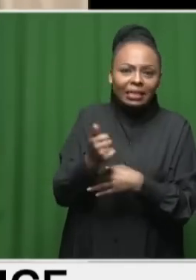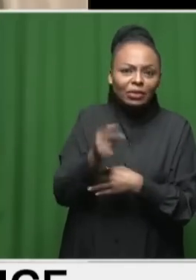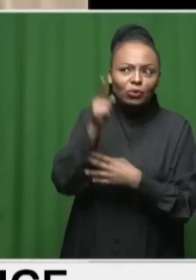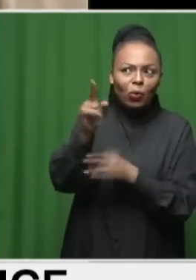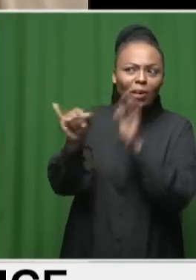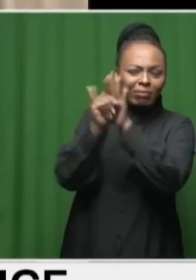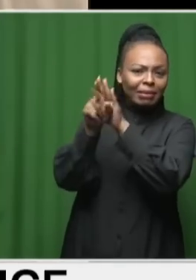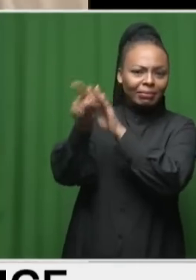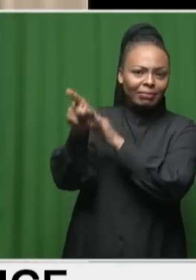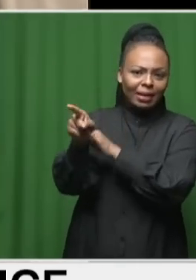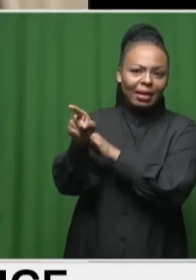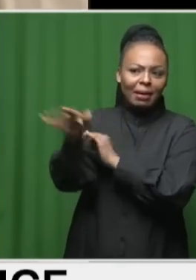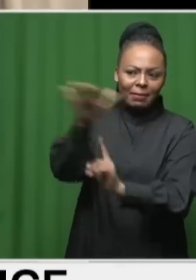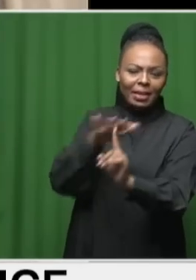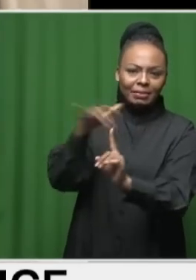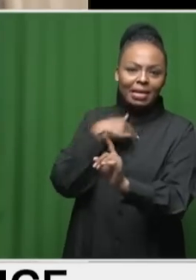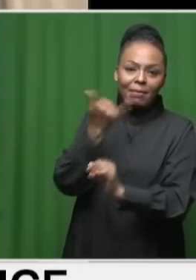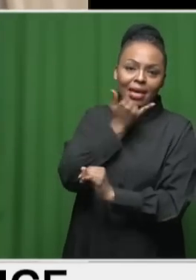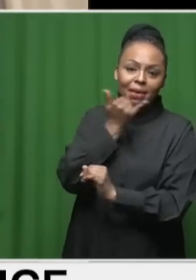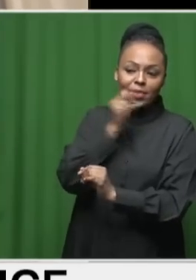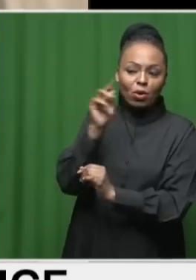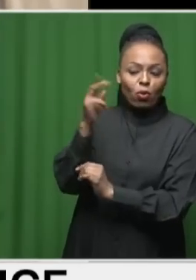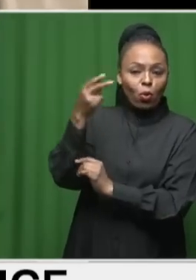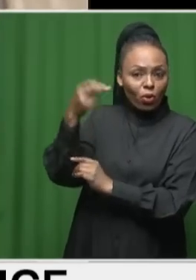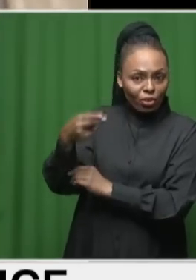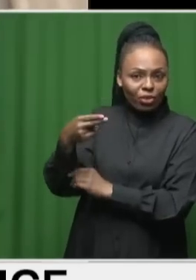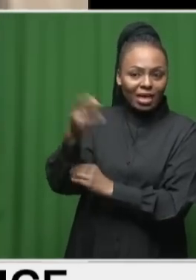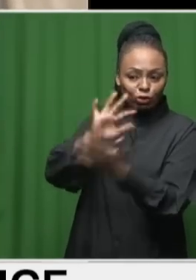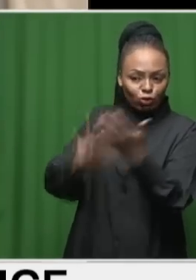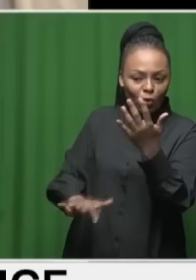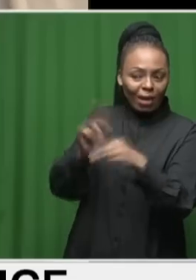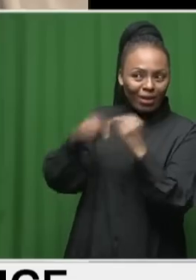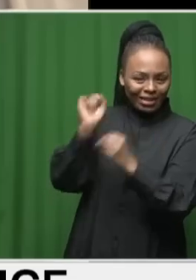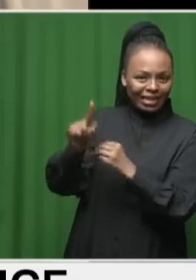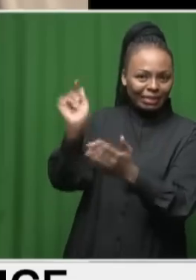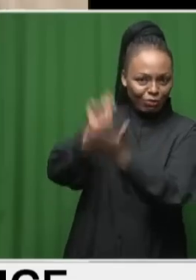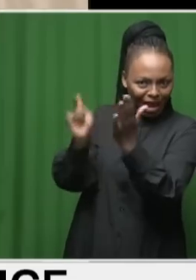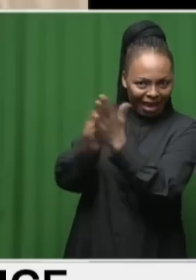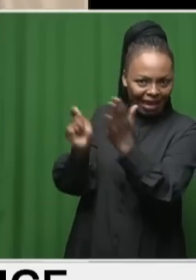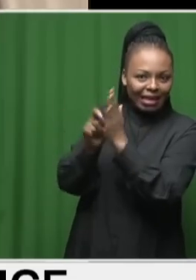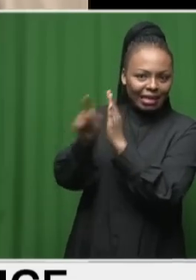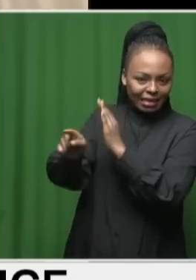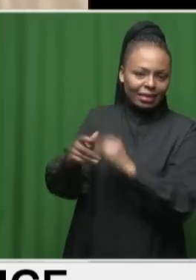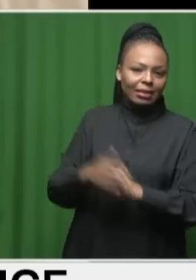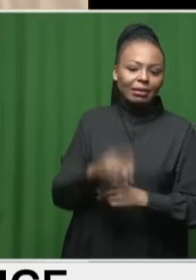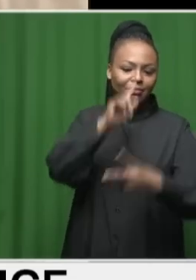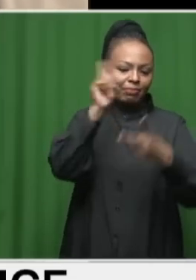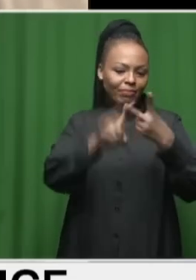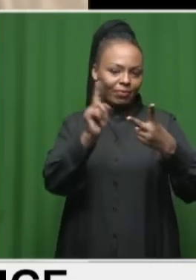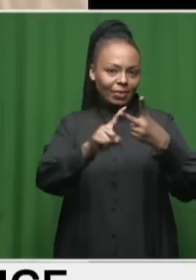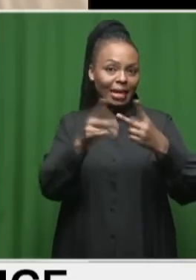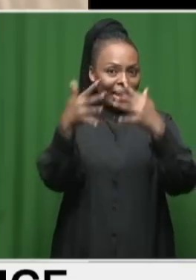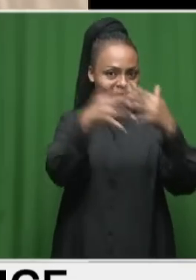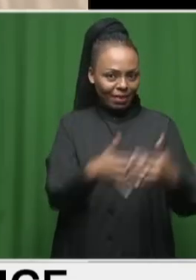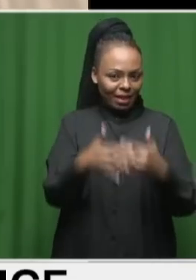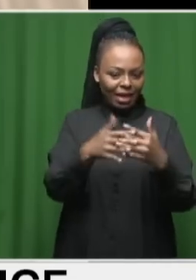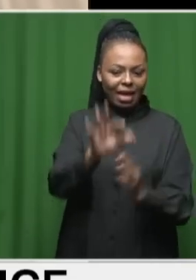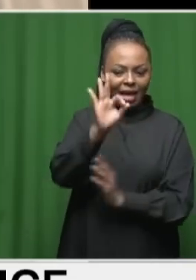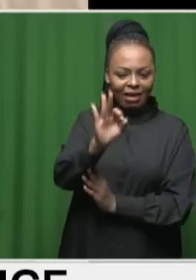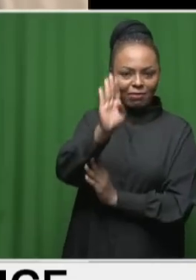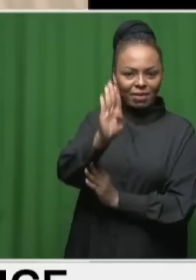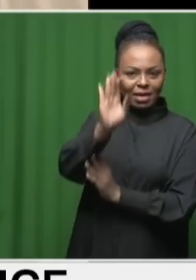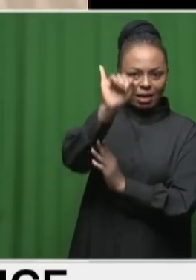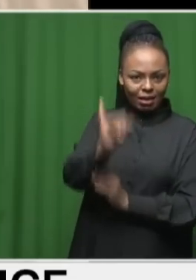glad that Ruth is written about that. Secondly, you know, in America, the FBI would